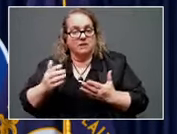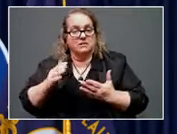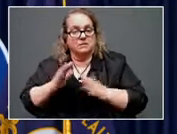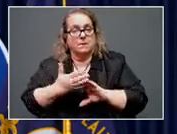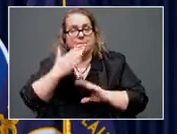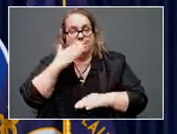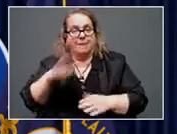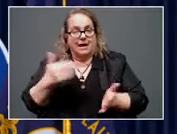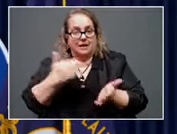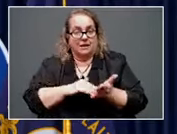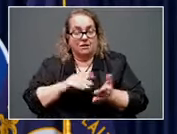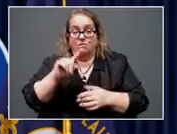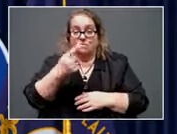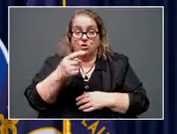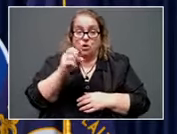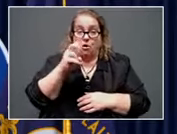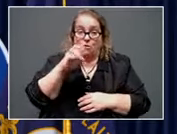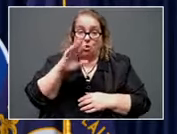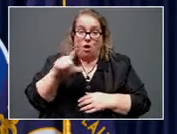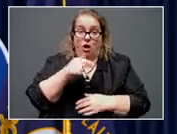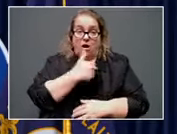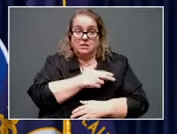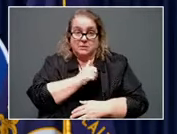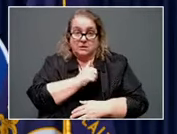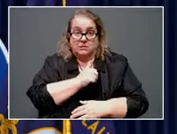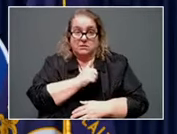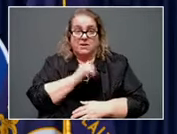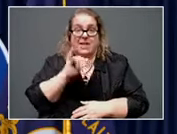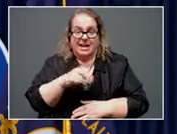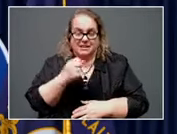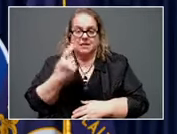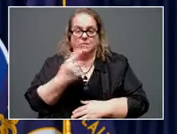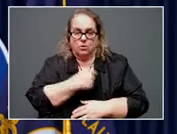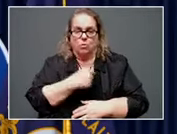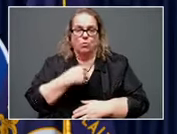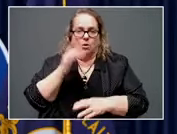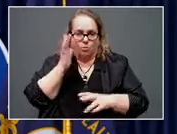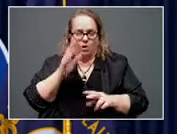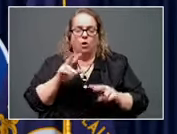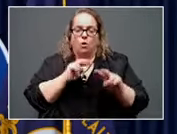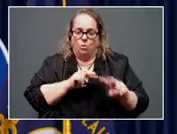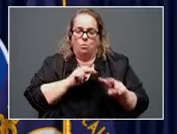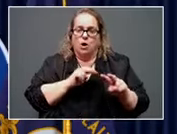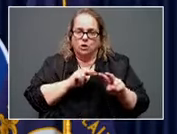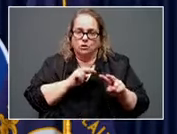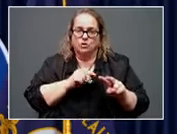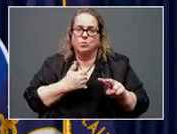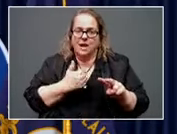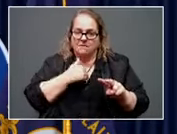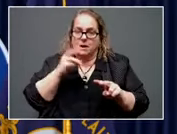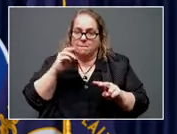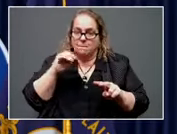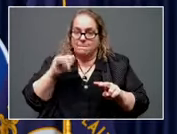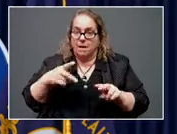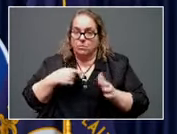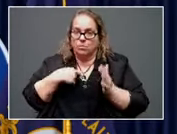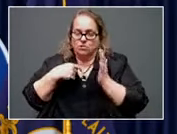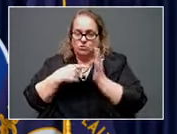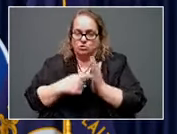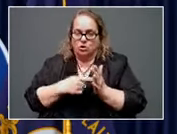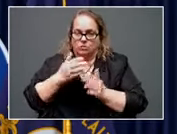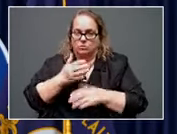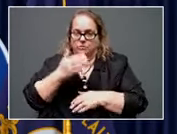First, on the overall hospitalizations, it's something we are going to watch. You know, we have our map that we show at different times that shows